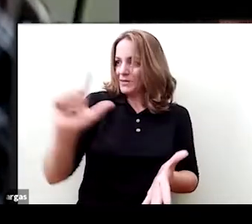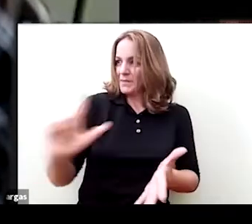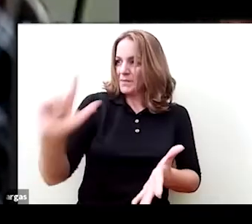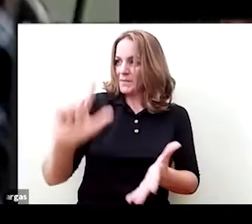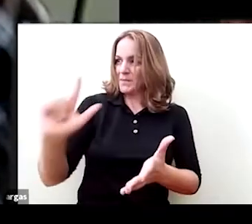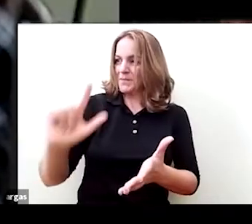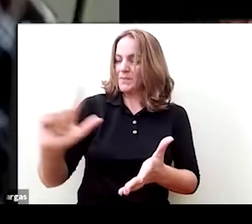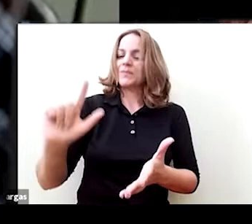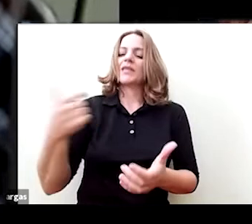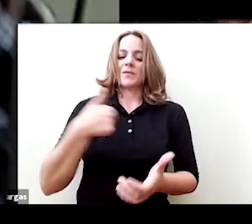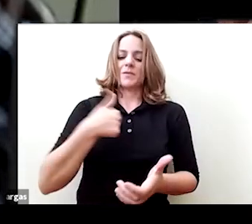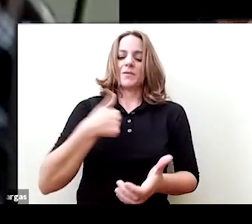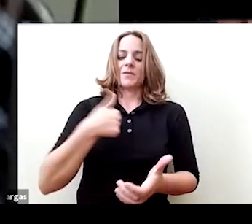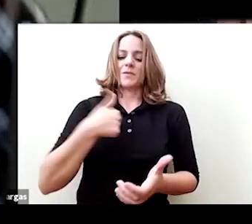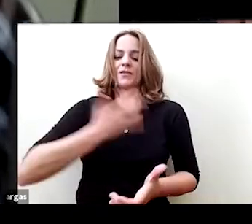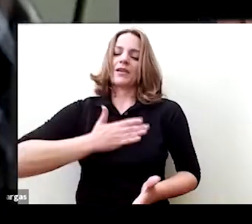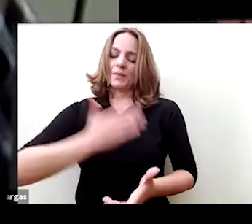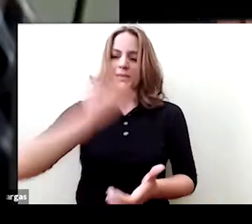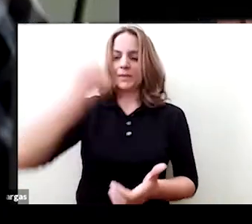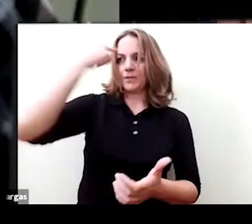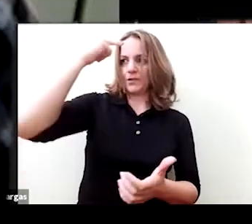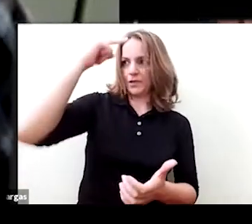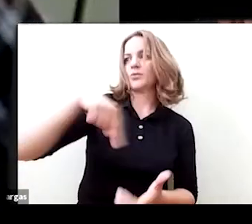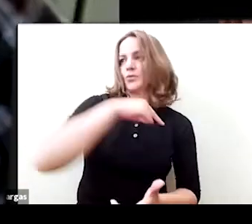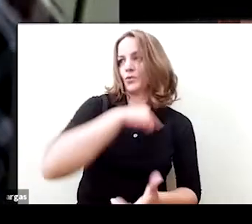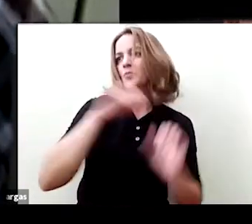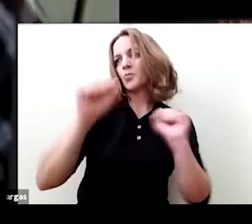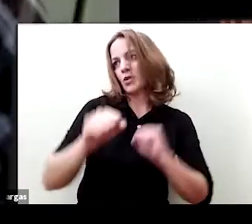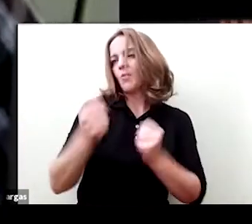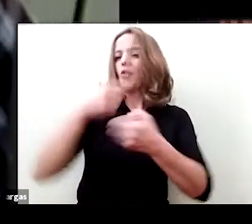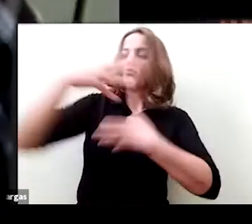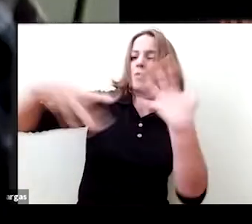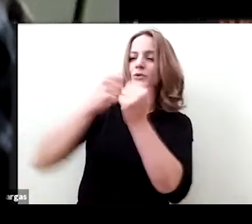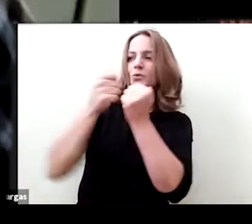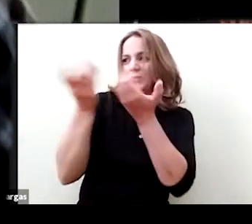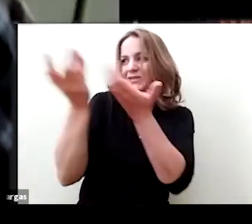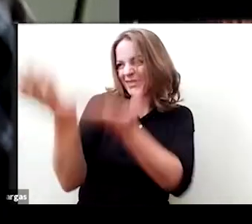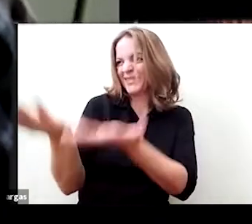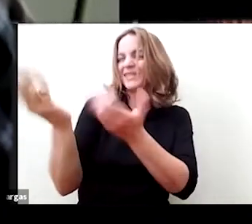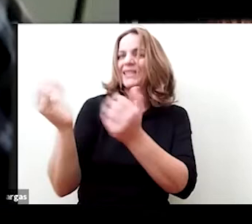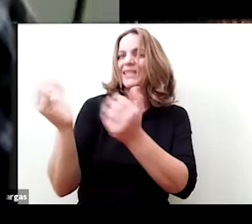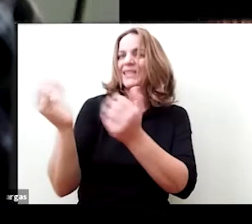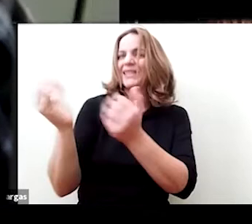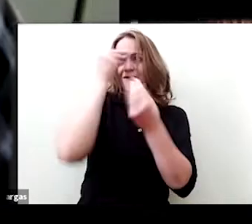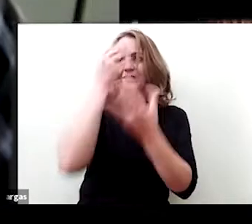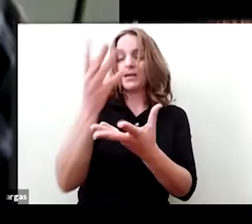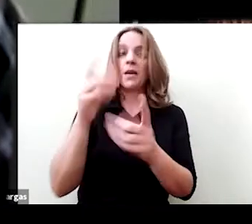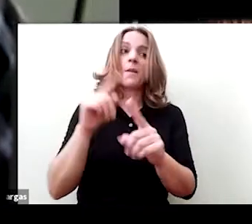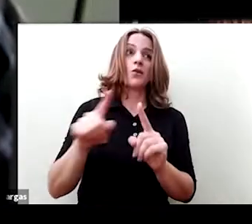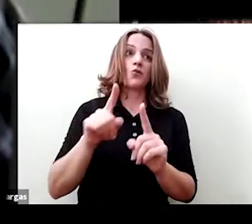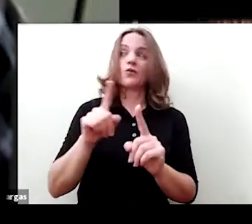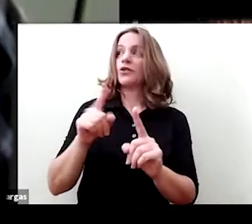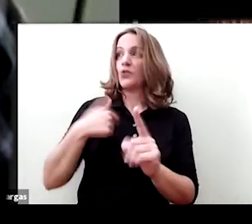host of resources, as you mentioned, and really what I like to highlight is that Christina is the ideal use case